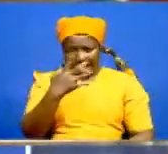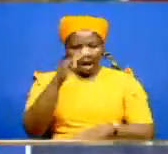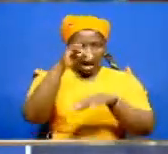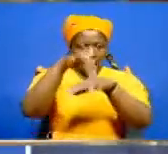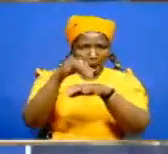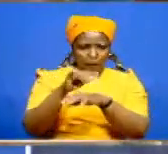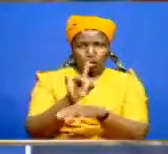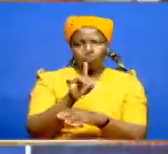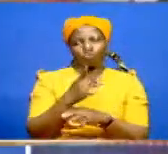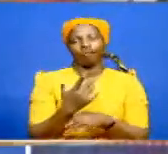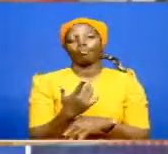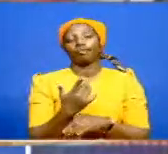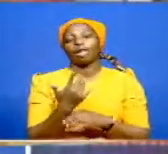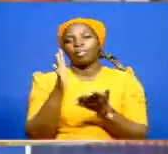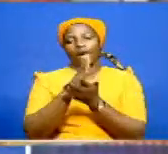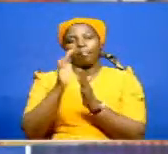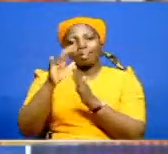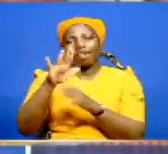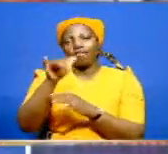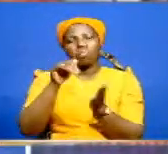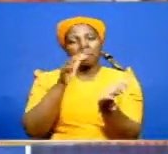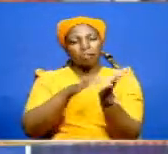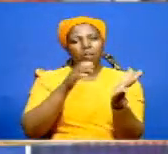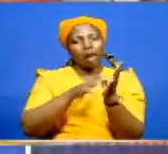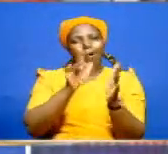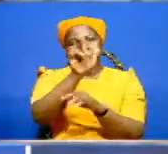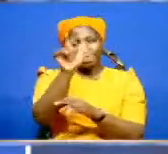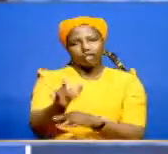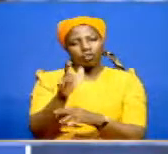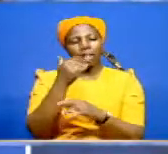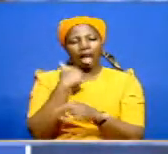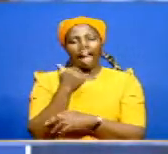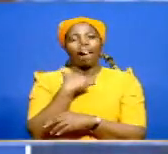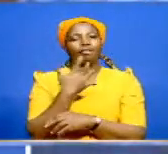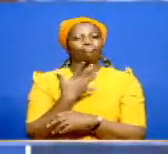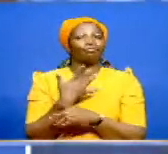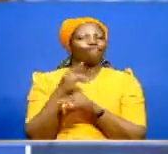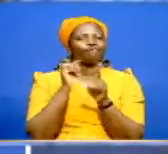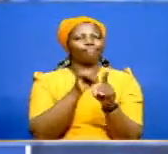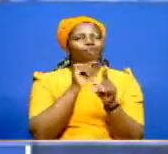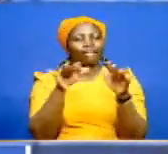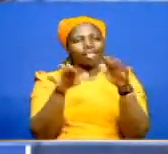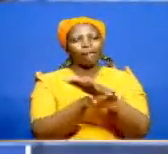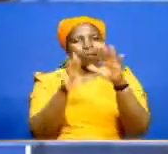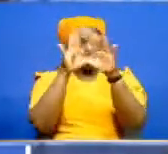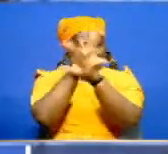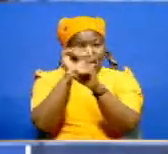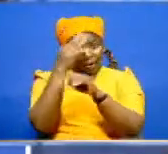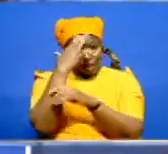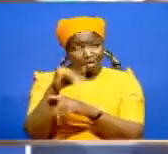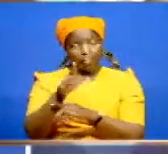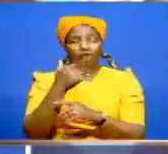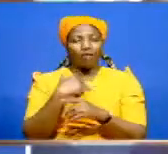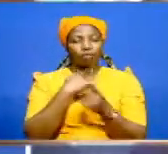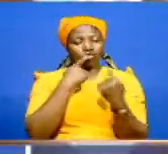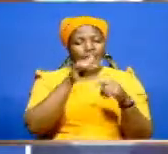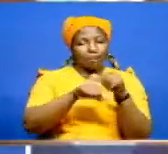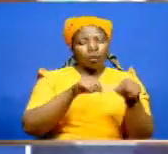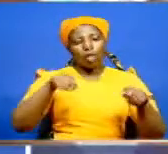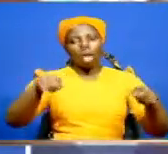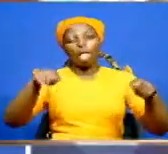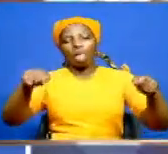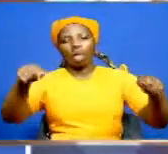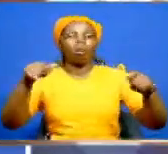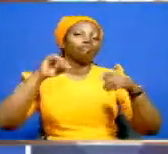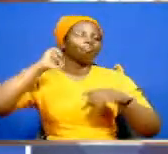A section of leaders from the Ukambani region have, however, chided the Deputy President for popularizing the wheelbarrow politics, which they